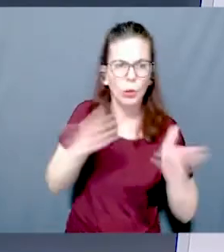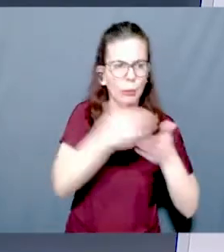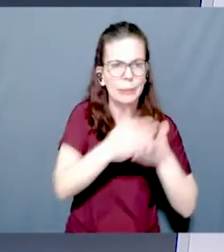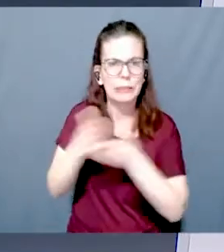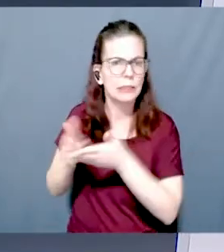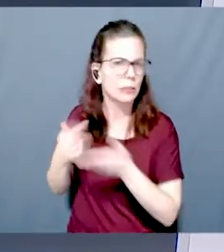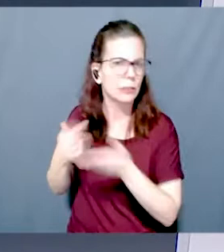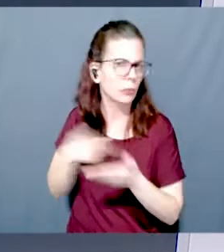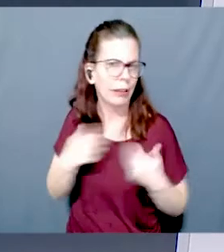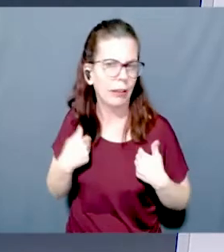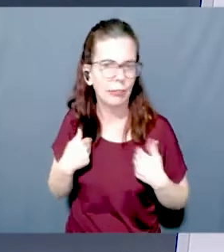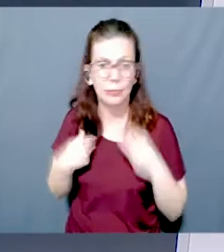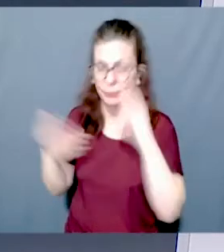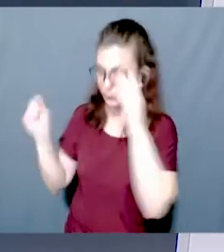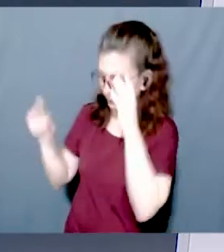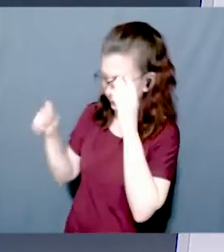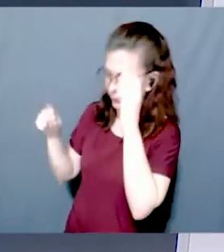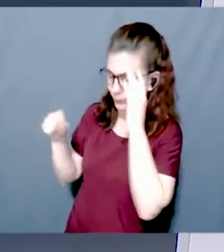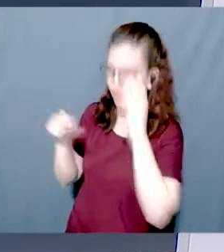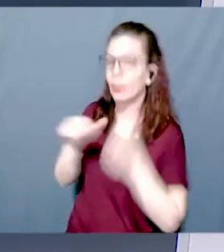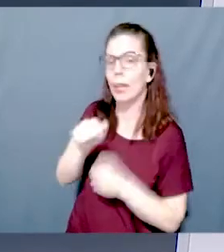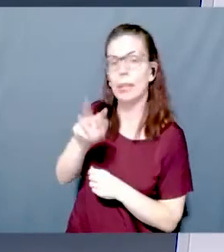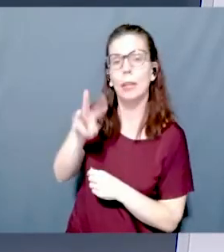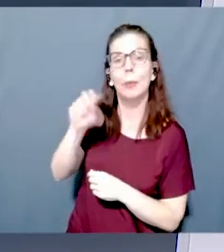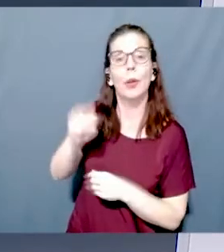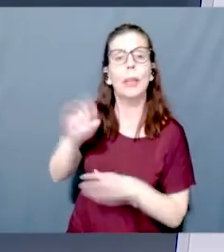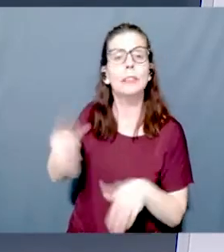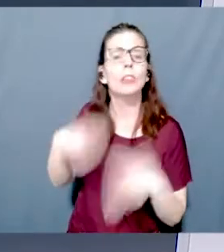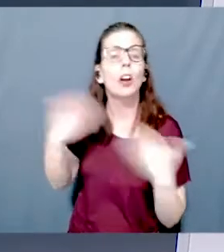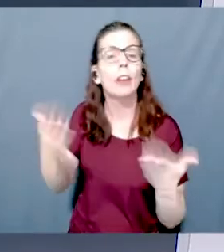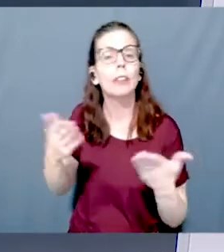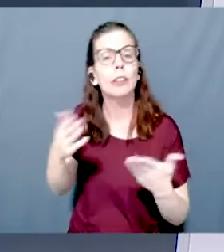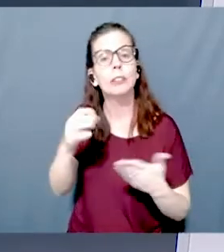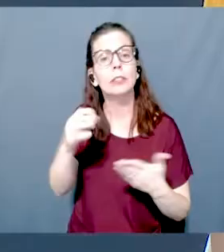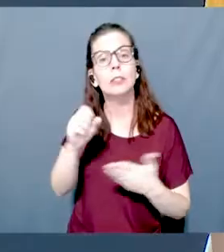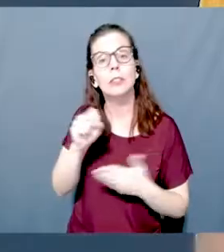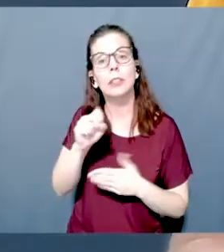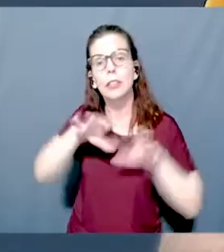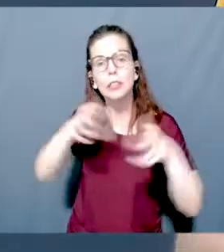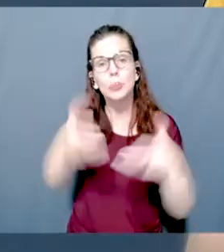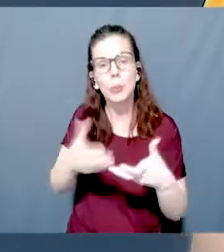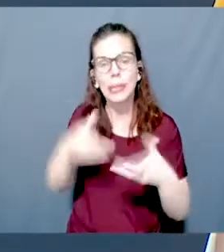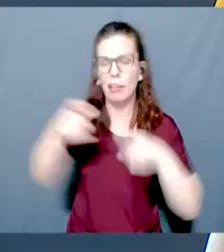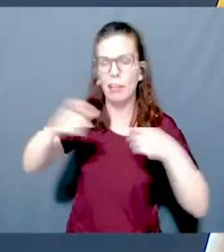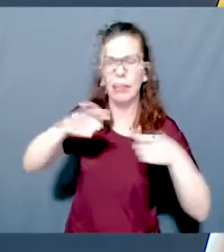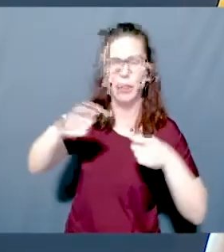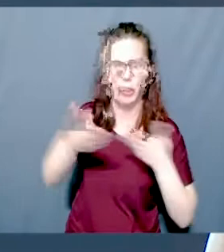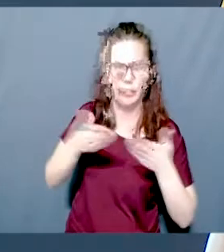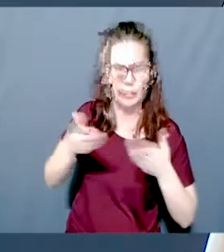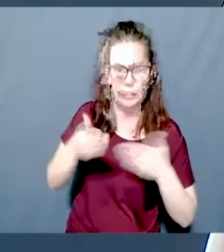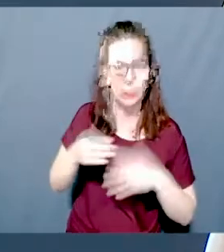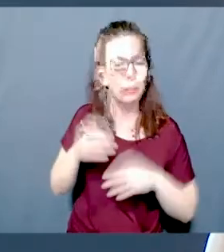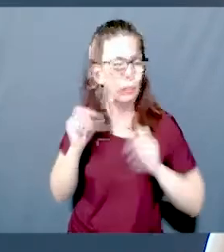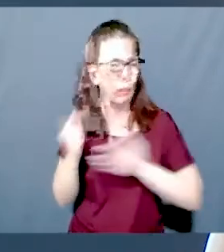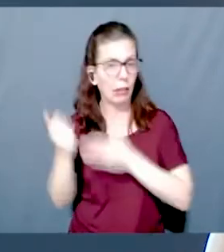that's right. So AWS offers a suite of managed services that can help you with